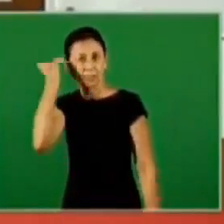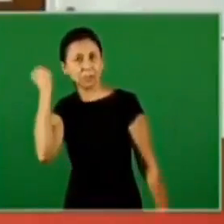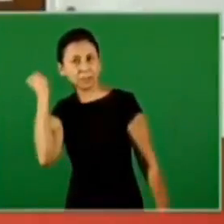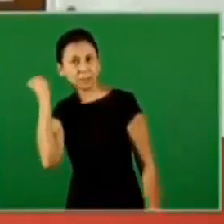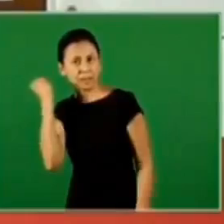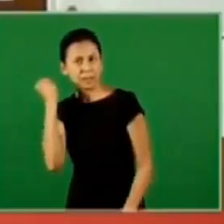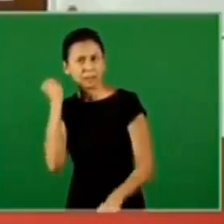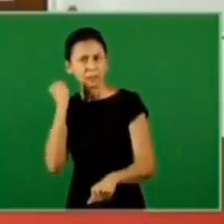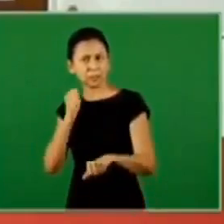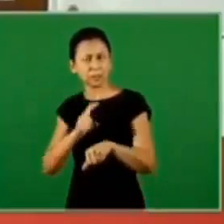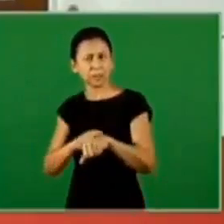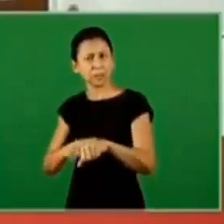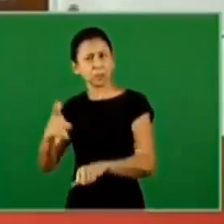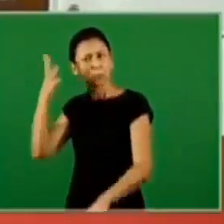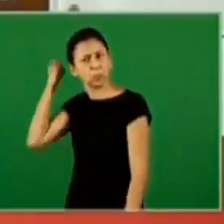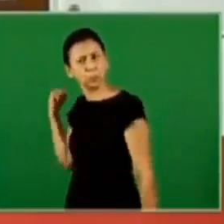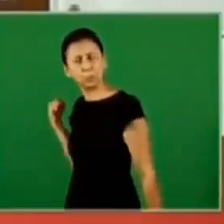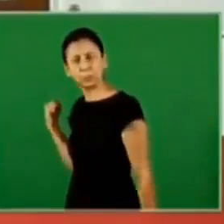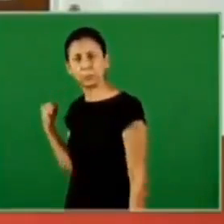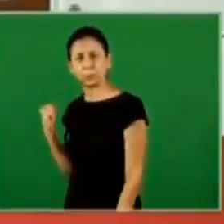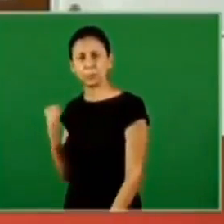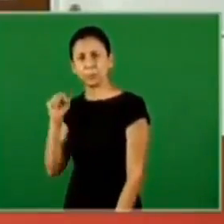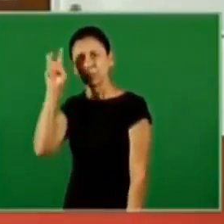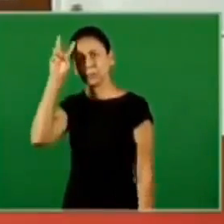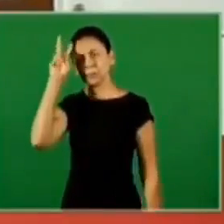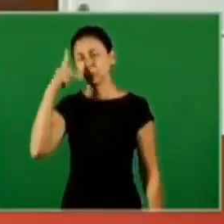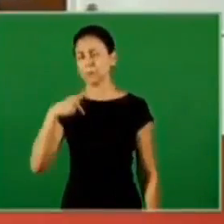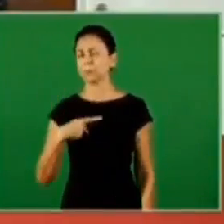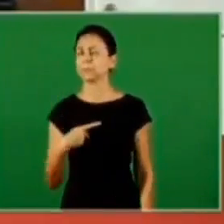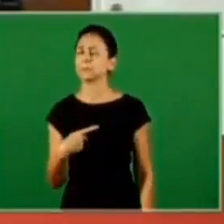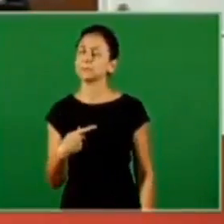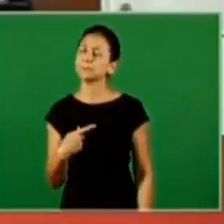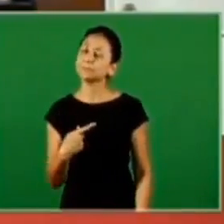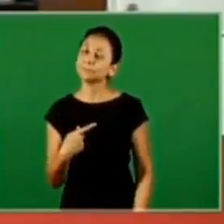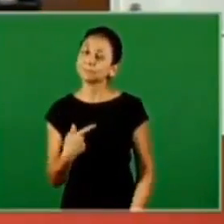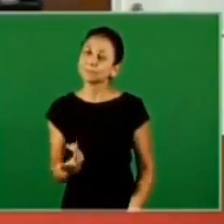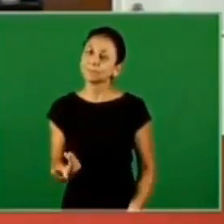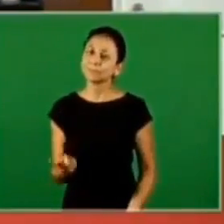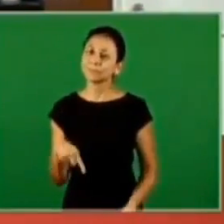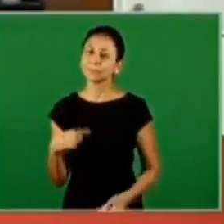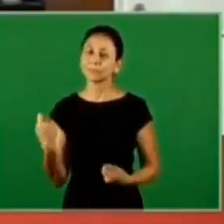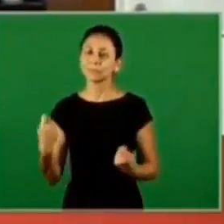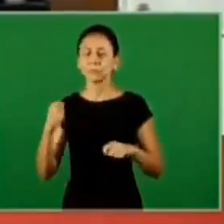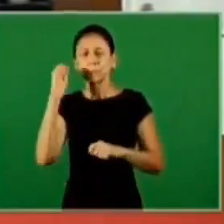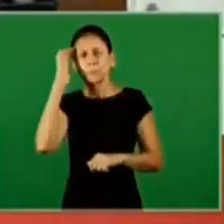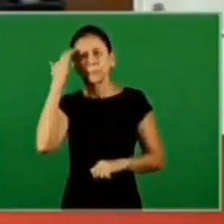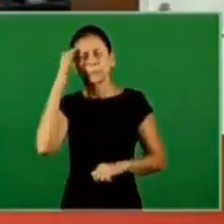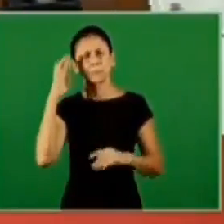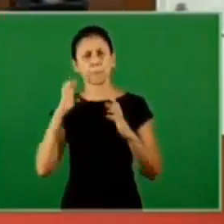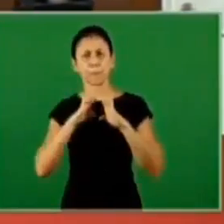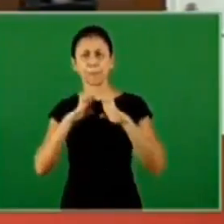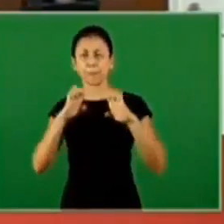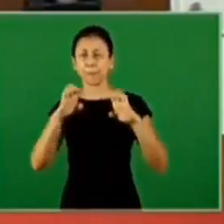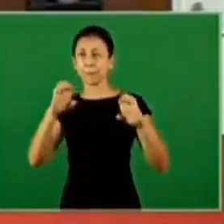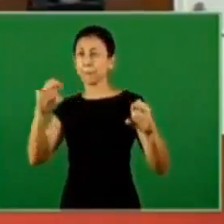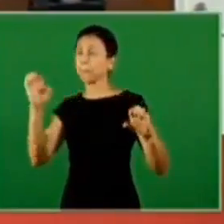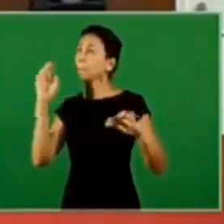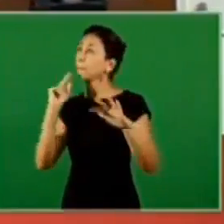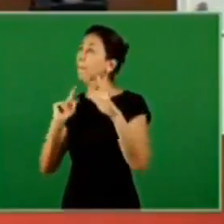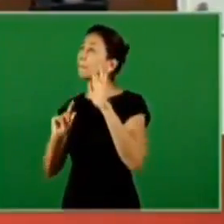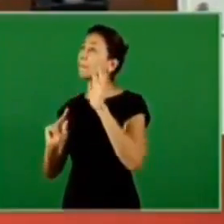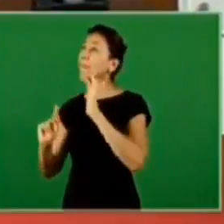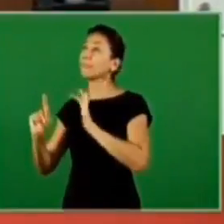speed. Speed, time. This is on man's measure. That's why we need to understand a gospel